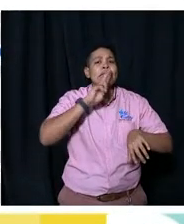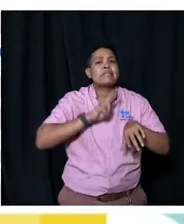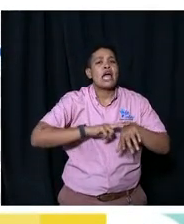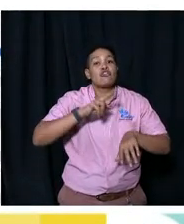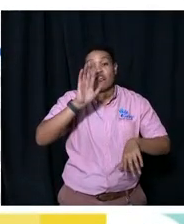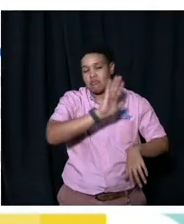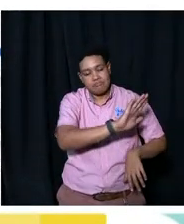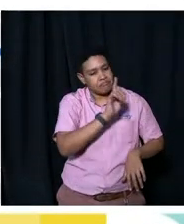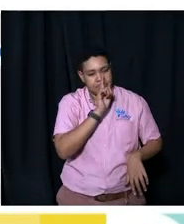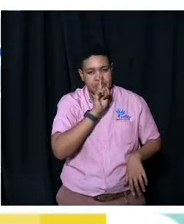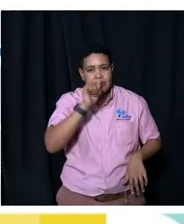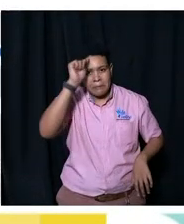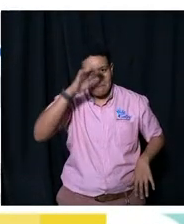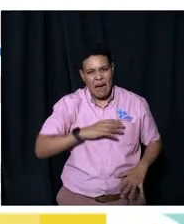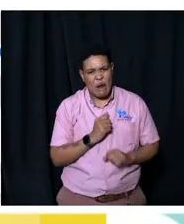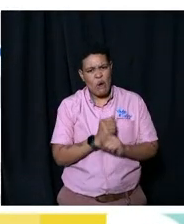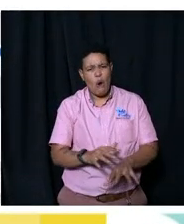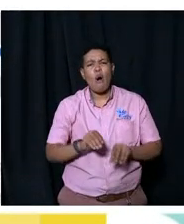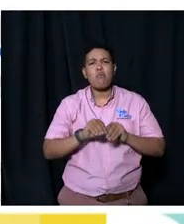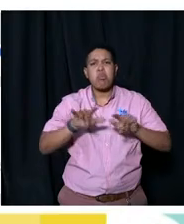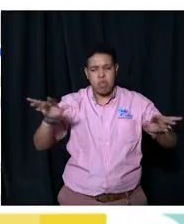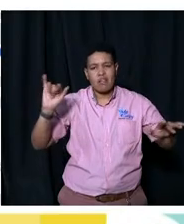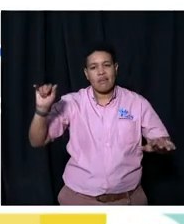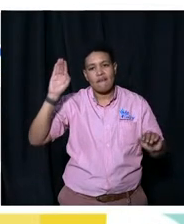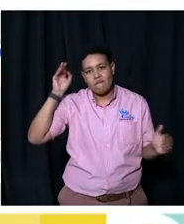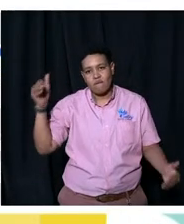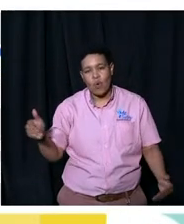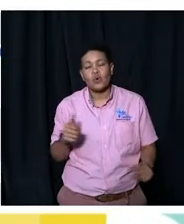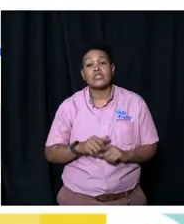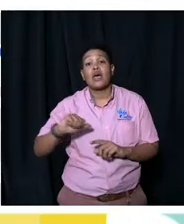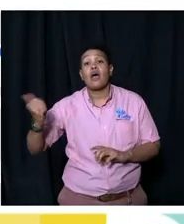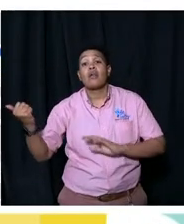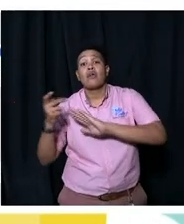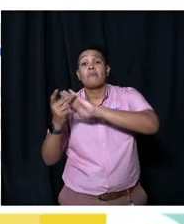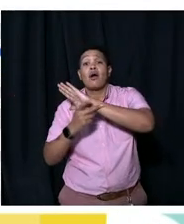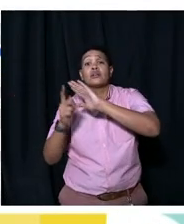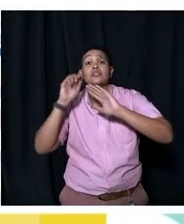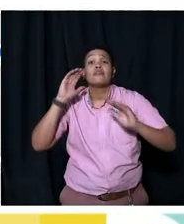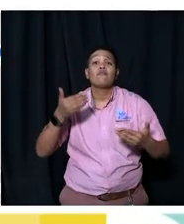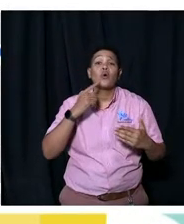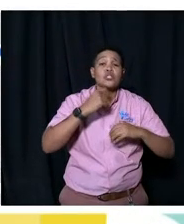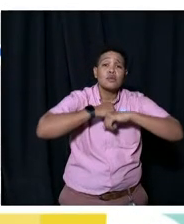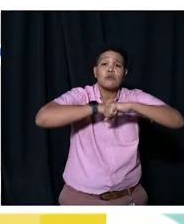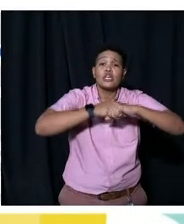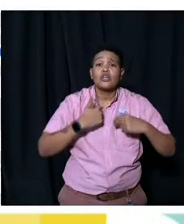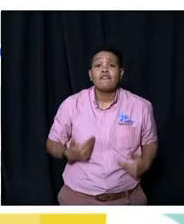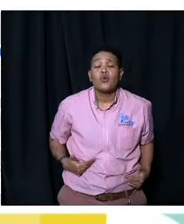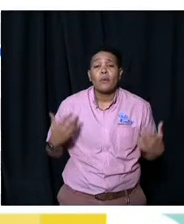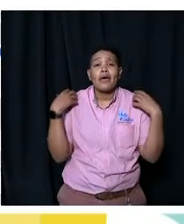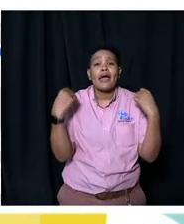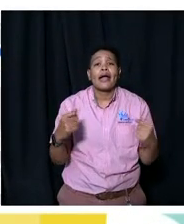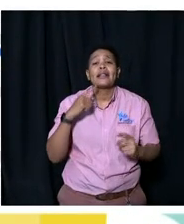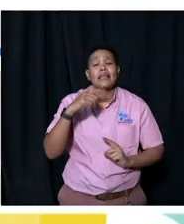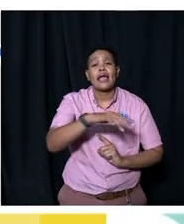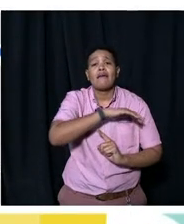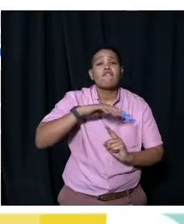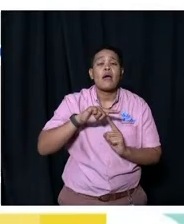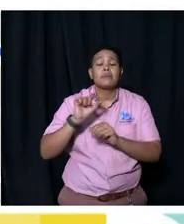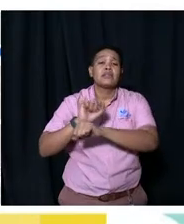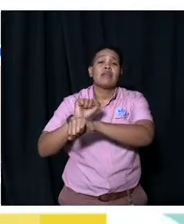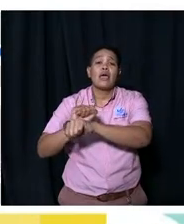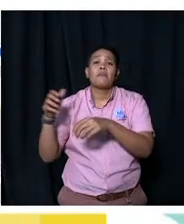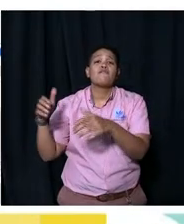Also, another purpose that we are striving towards with this policy is towards the protection of human health, environment, and productivity of the labor